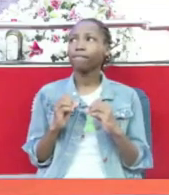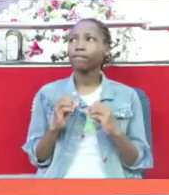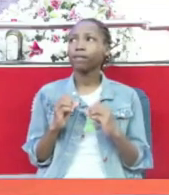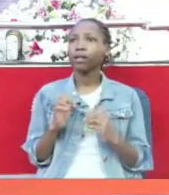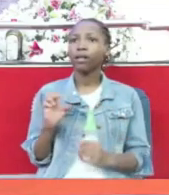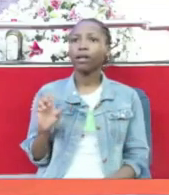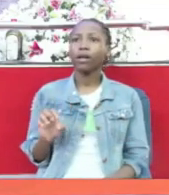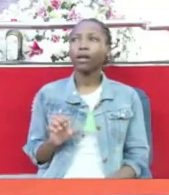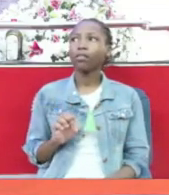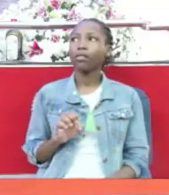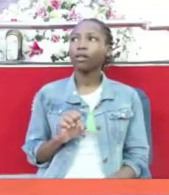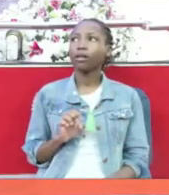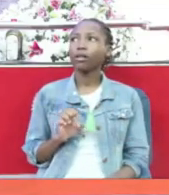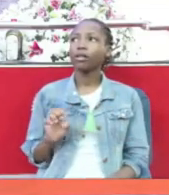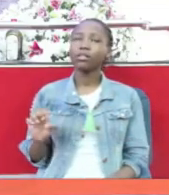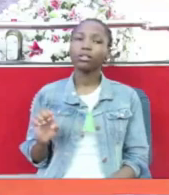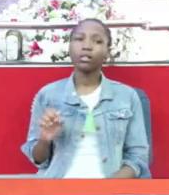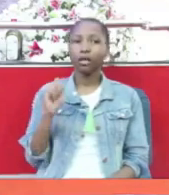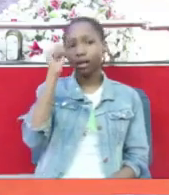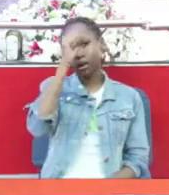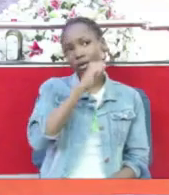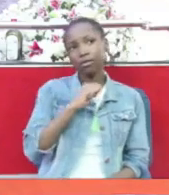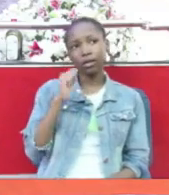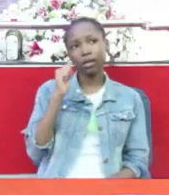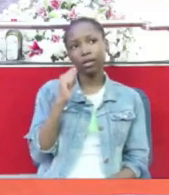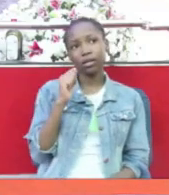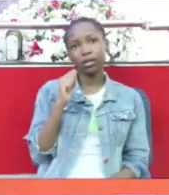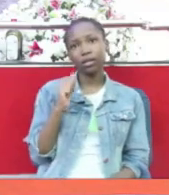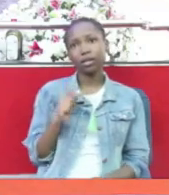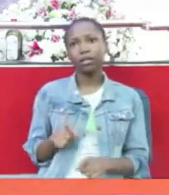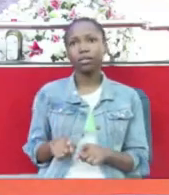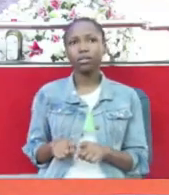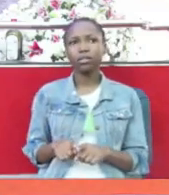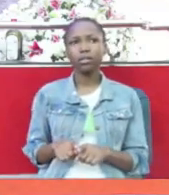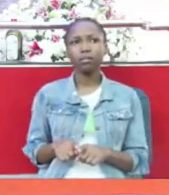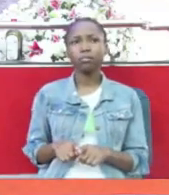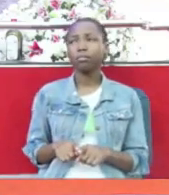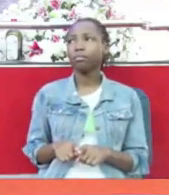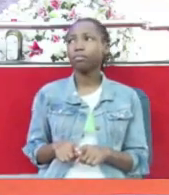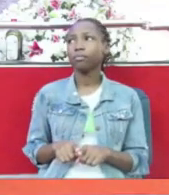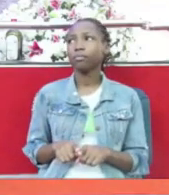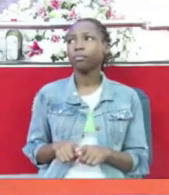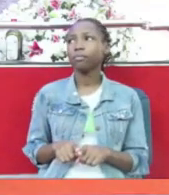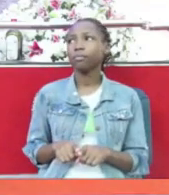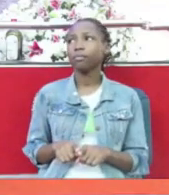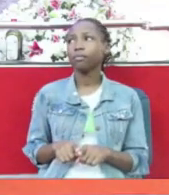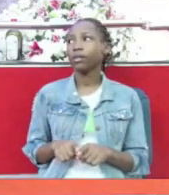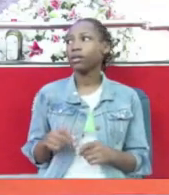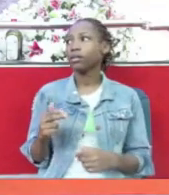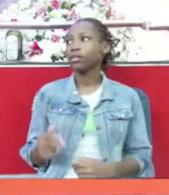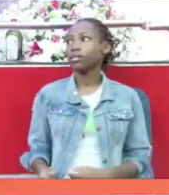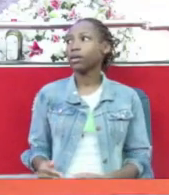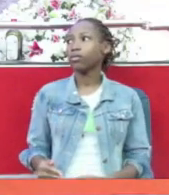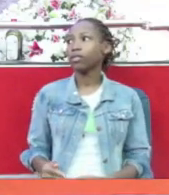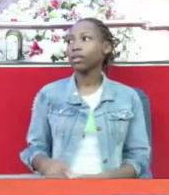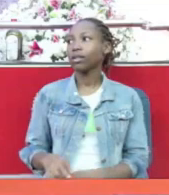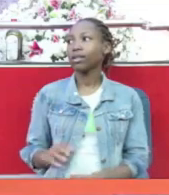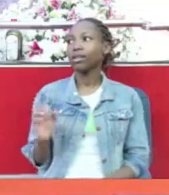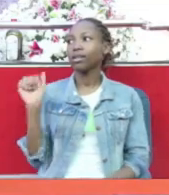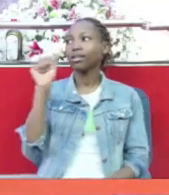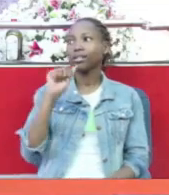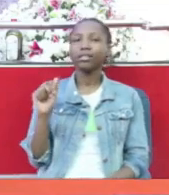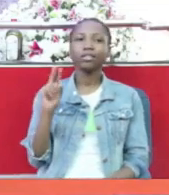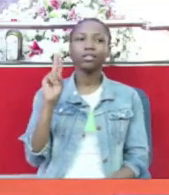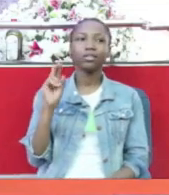okay, sawa, Somalia, Rwanda, Burundi, Uganda, South Sudan, Tanzania,